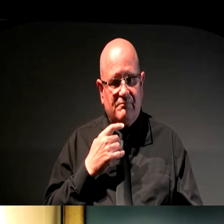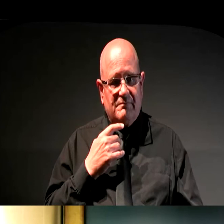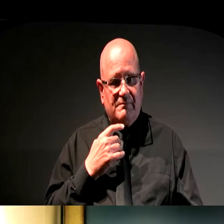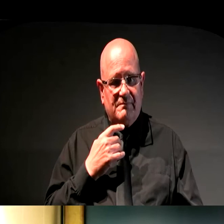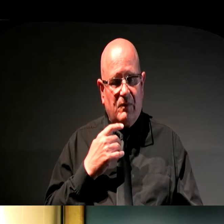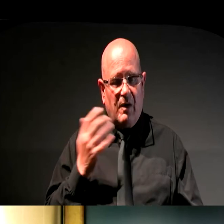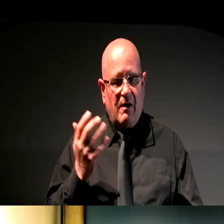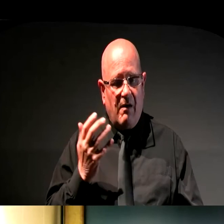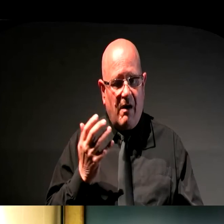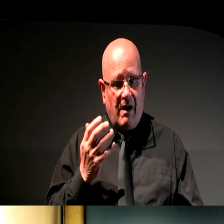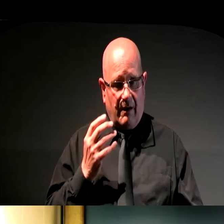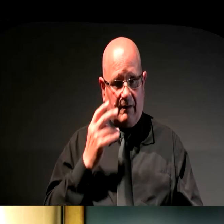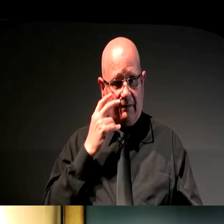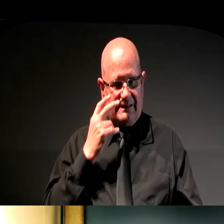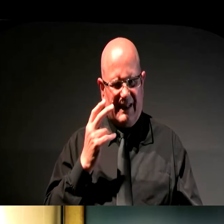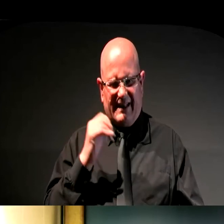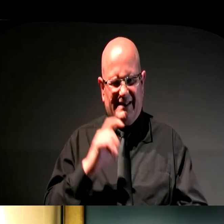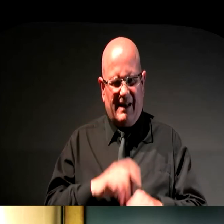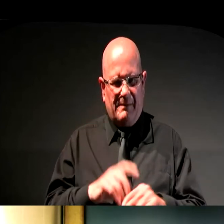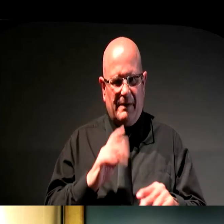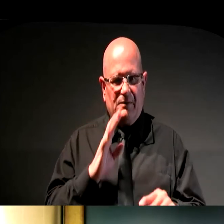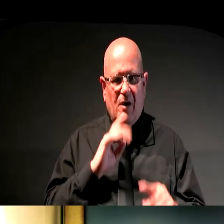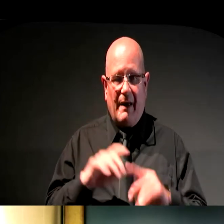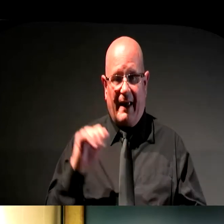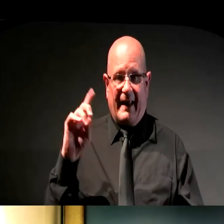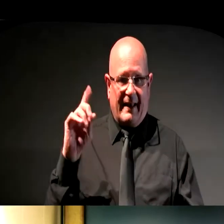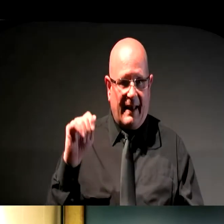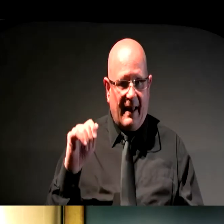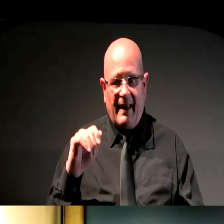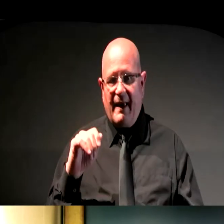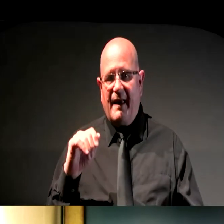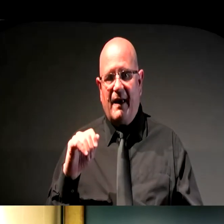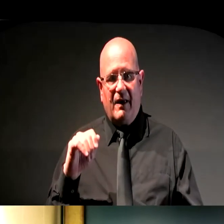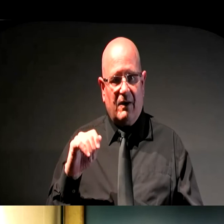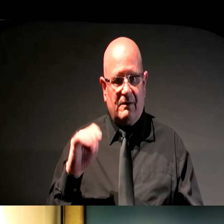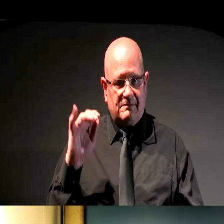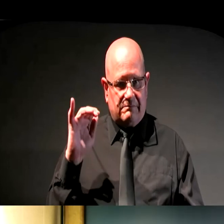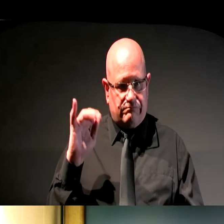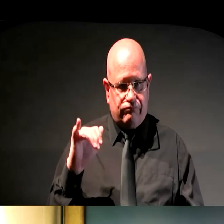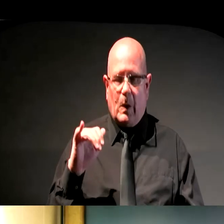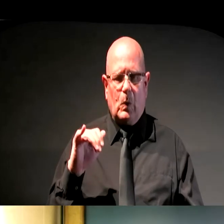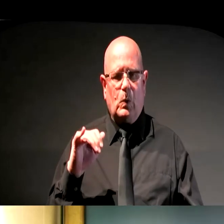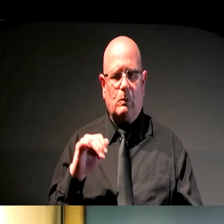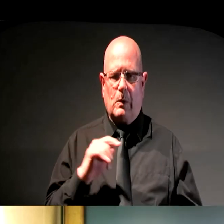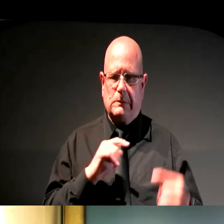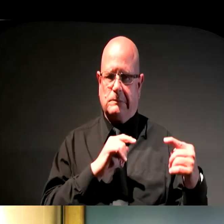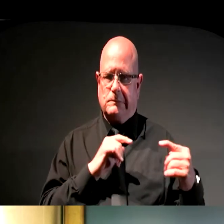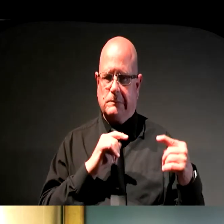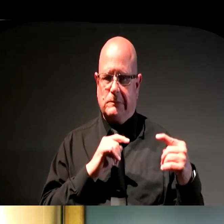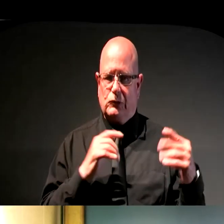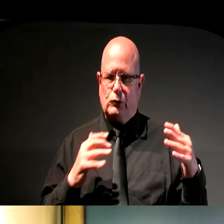What I witness is that anytime people start talking about the ADA and kind of the litigious nature behind it and the legal nature, they get